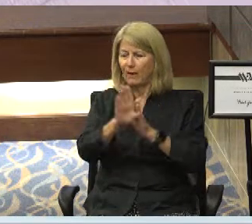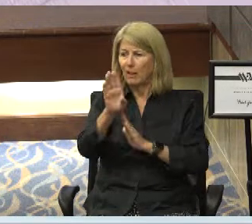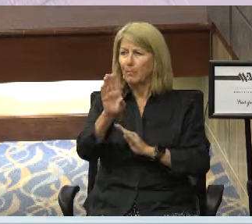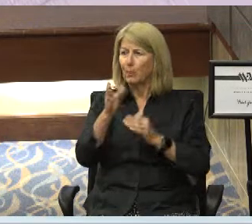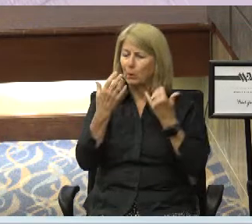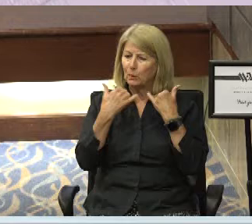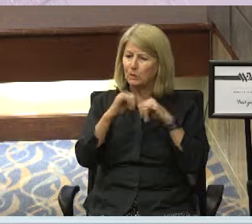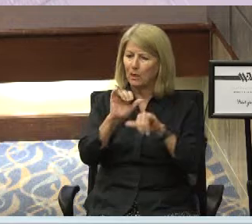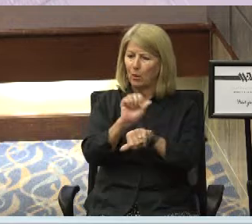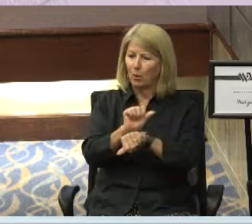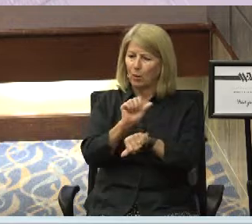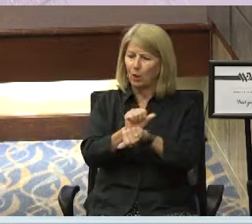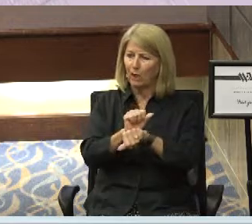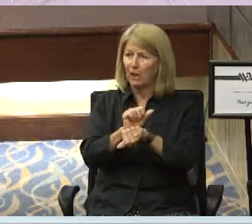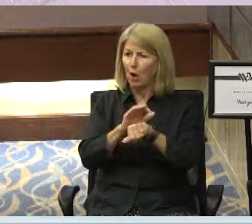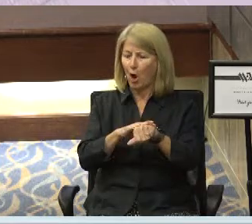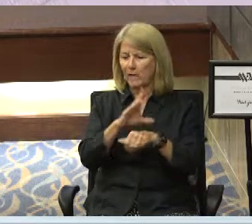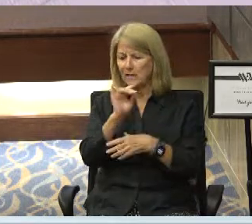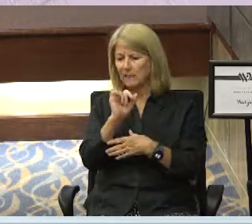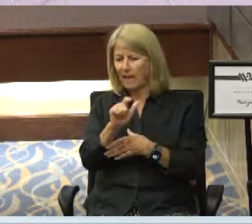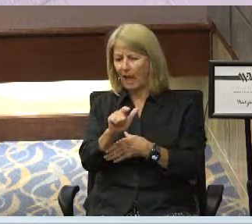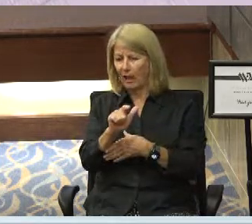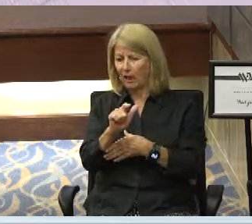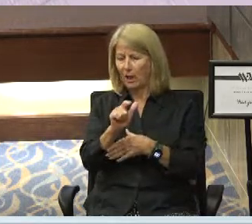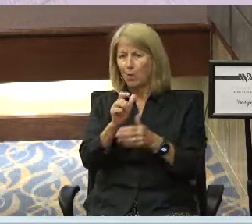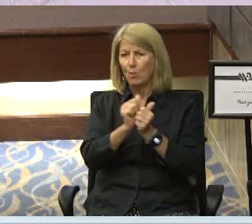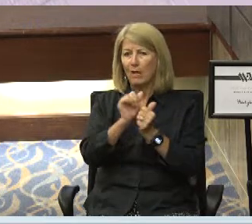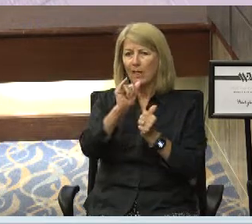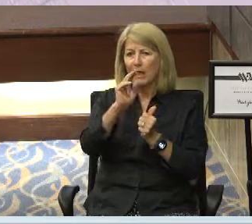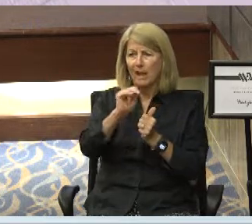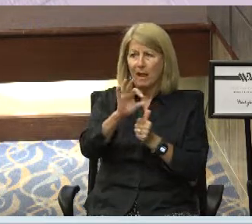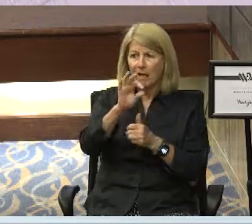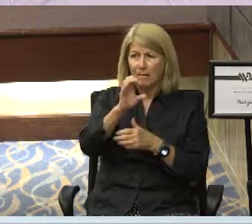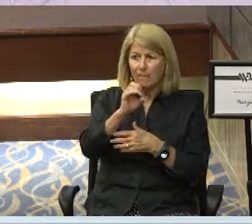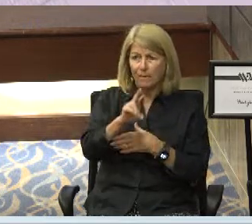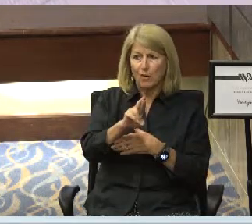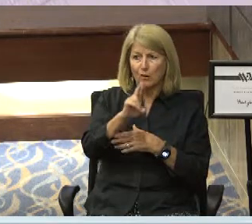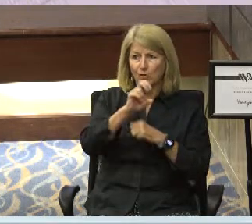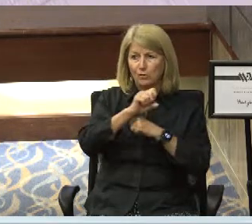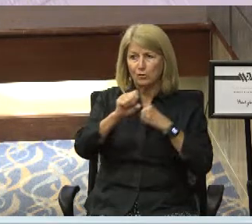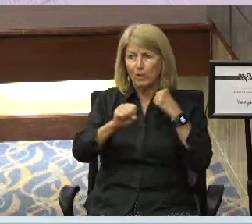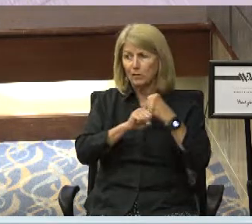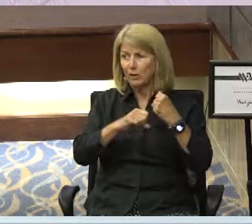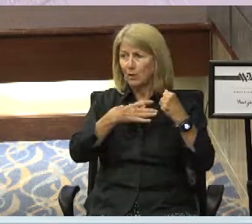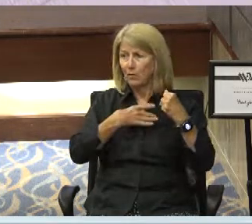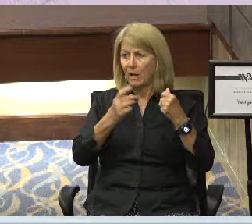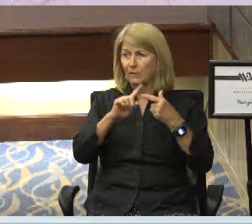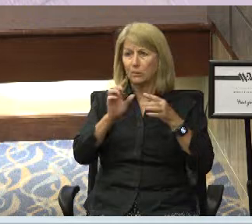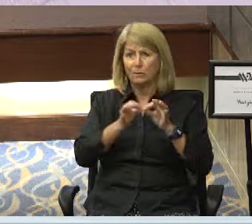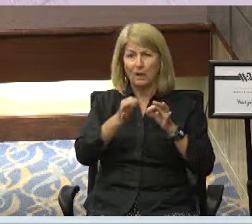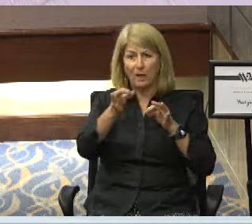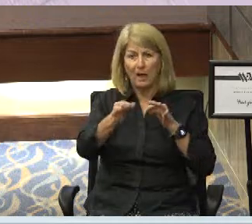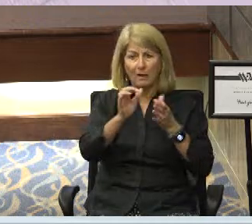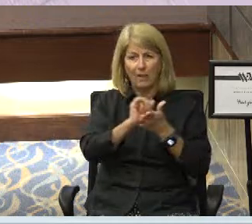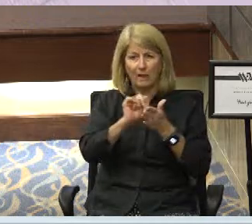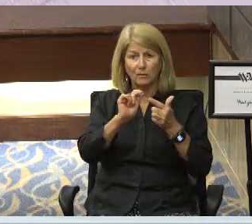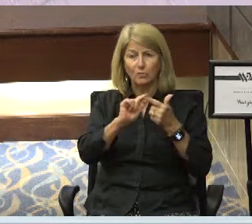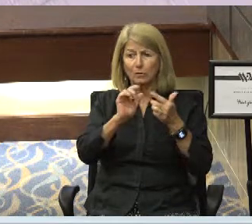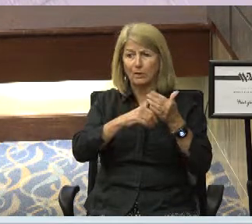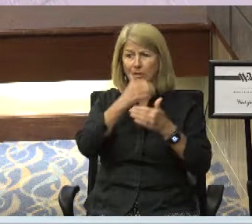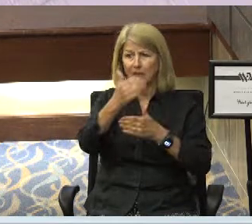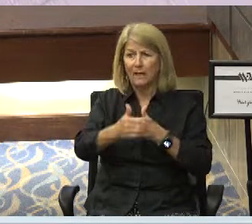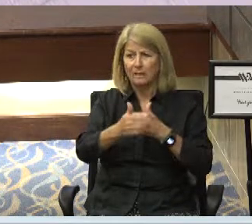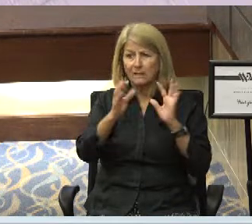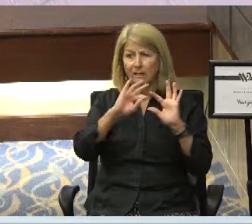working on some details with infrastructure construction and would like to delay this till our next council meeting, which would be